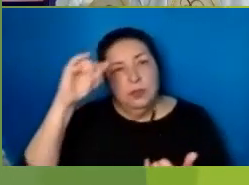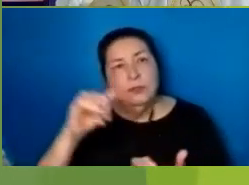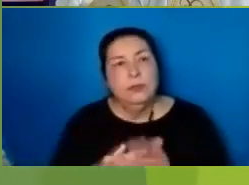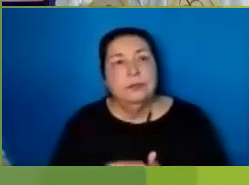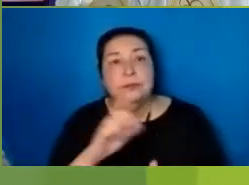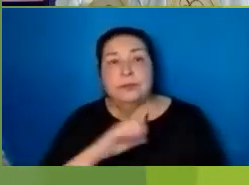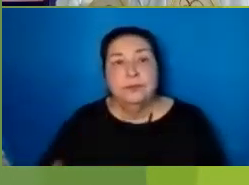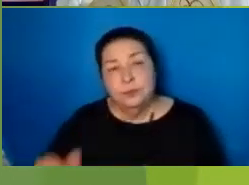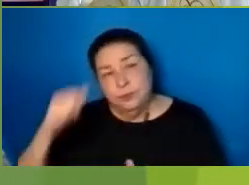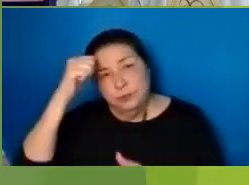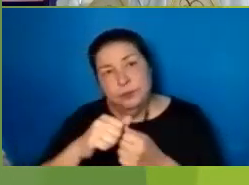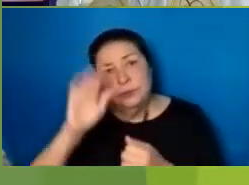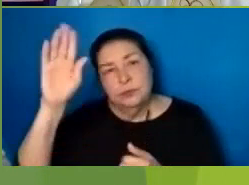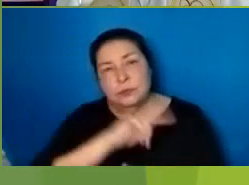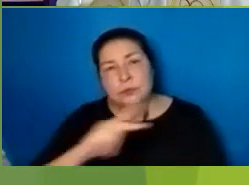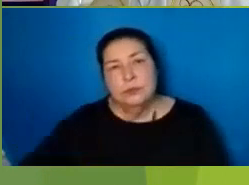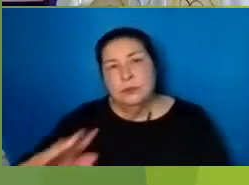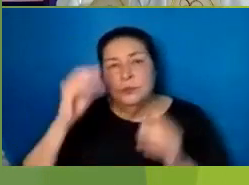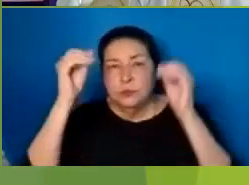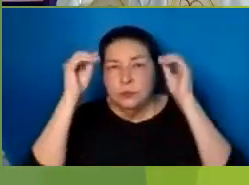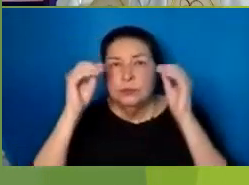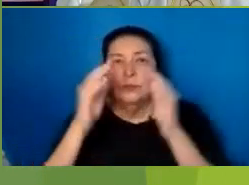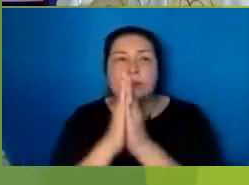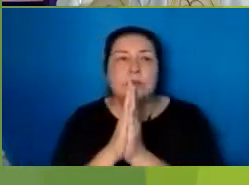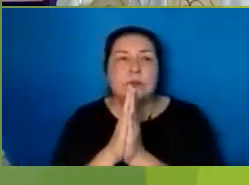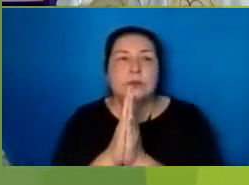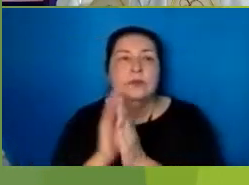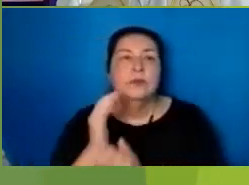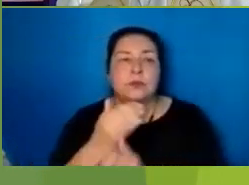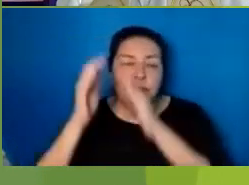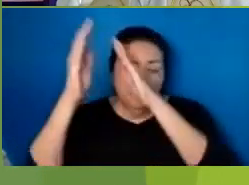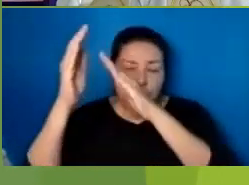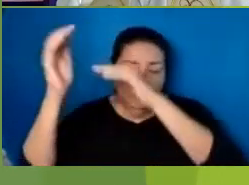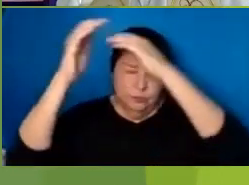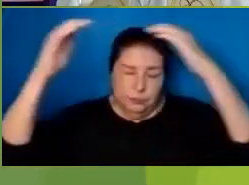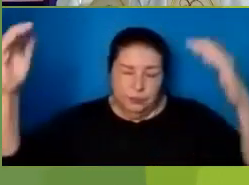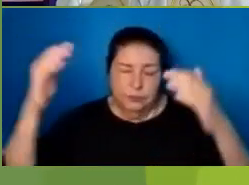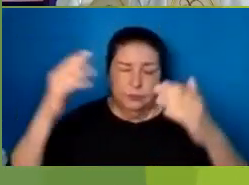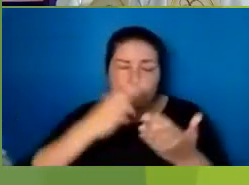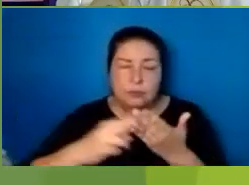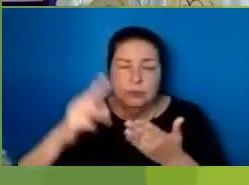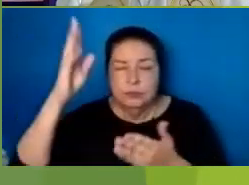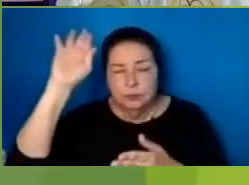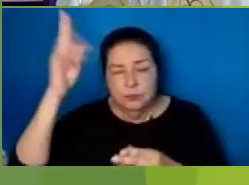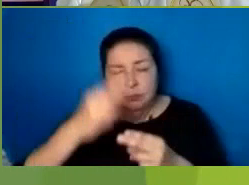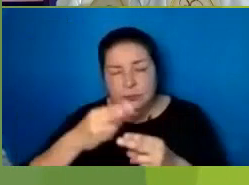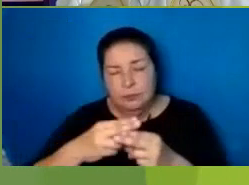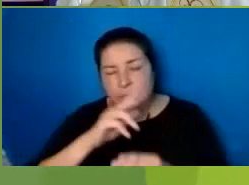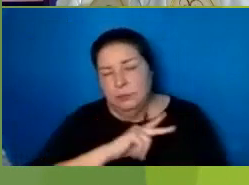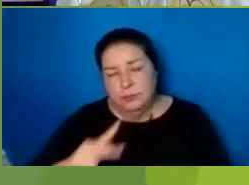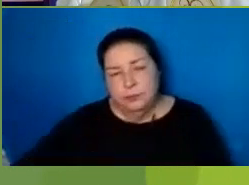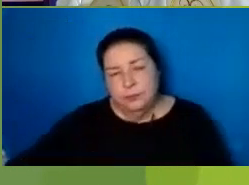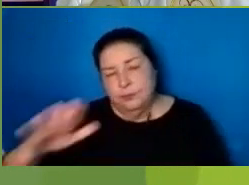Lord Remember You In Your Kingdom As You Teach Us To Pray Our Father Who Art In Heaven Hallowed Be Thy Name